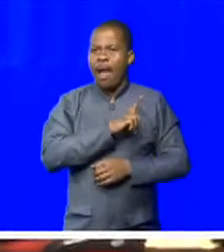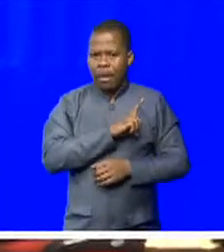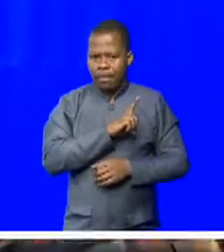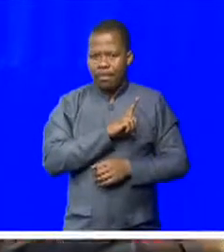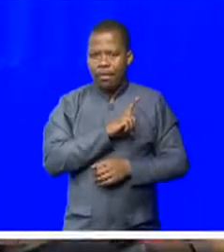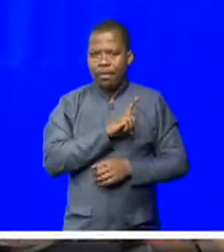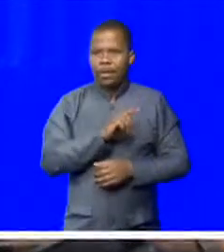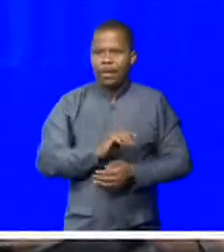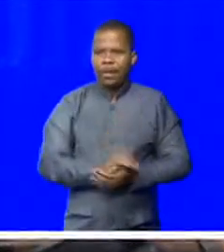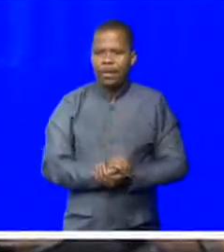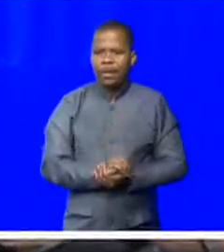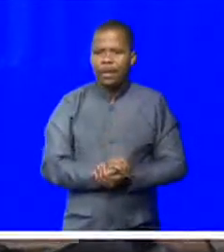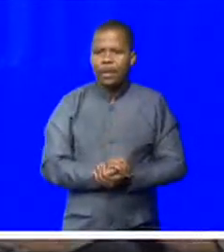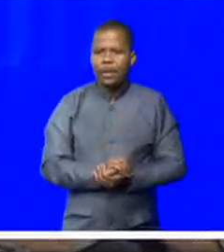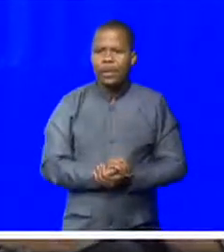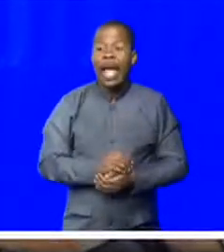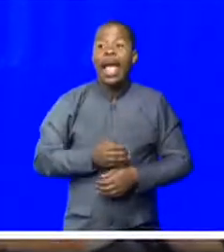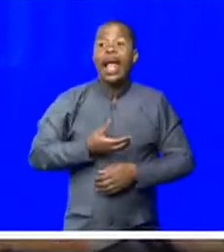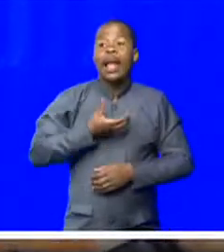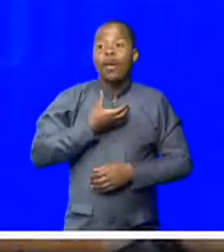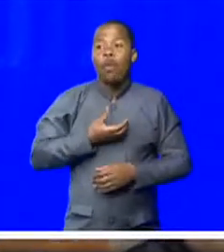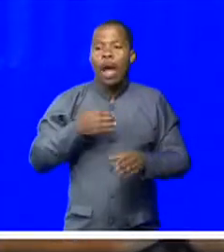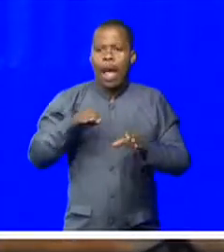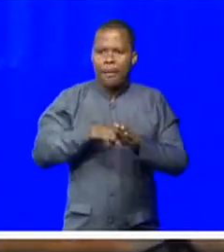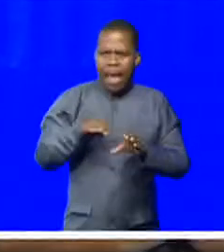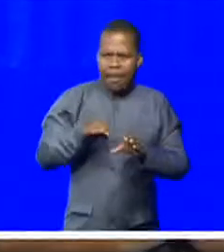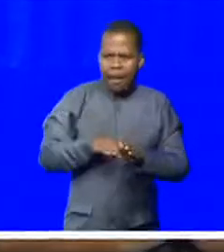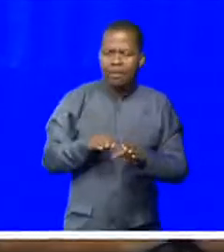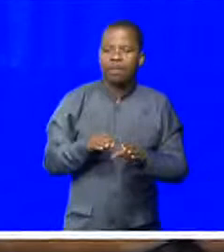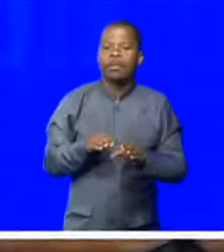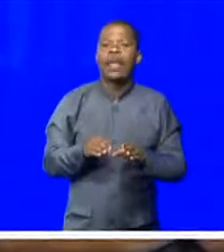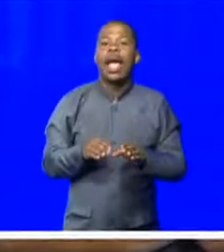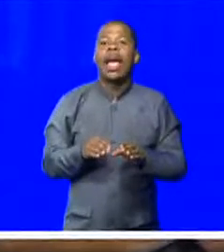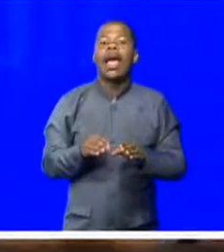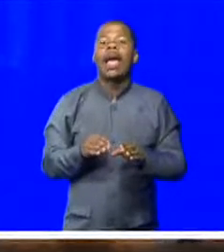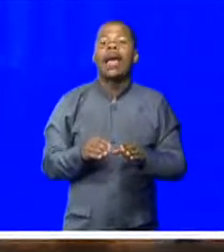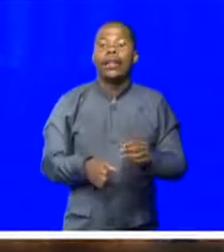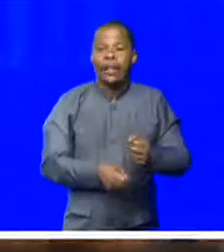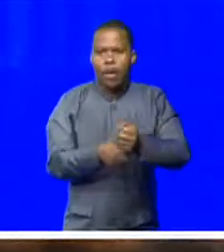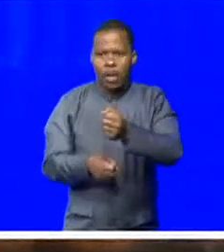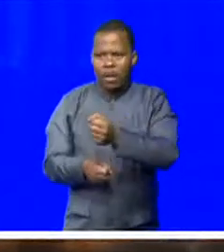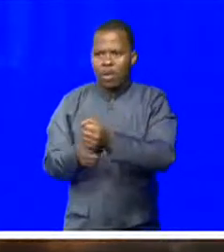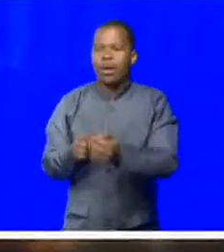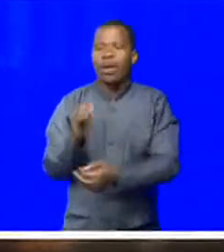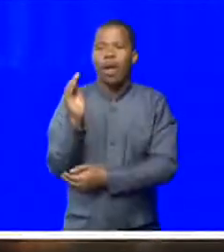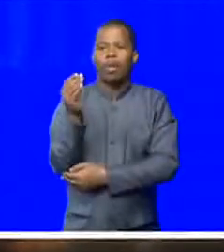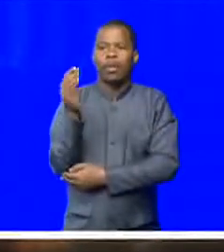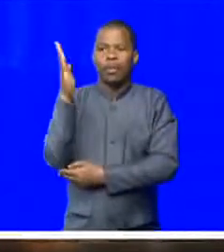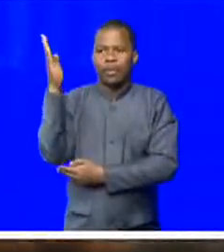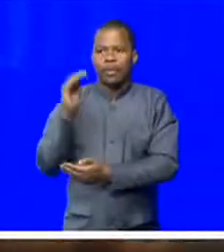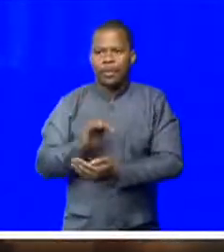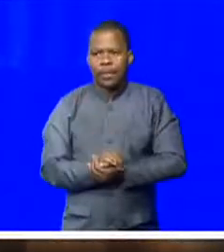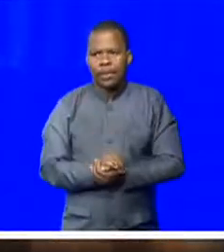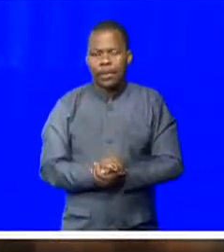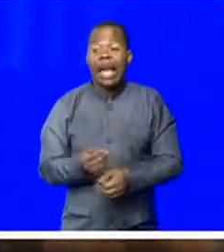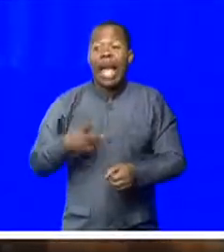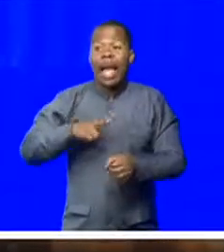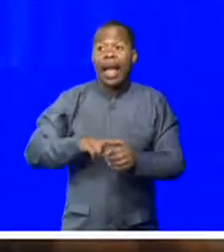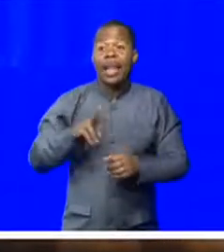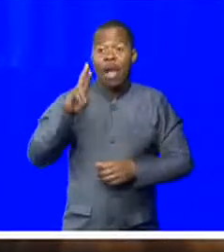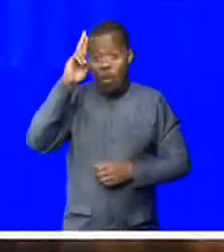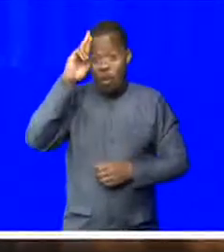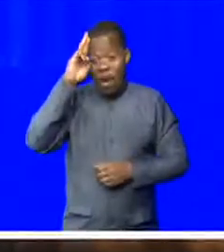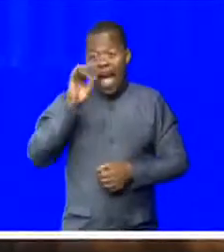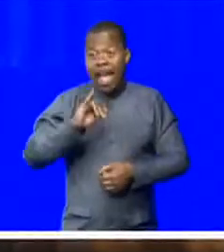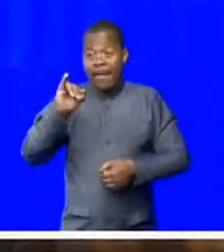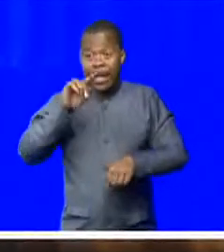ibukeke. Senators in the House then supported the motion. Ngiyakhumbula lokuthi ayiqali